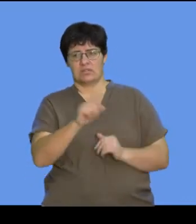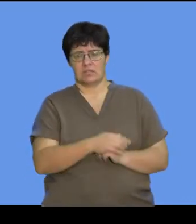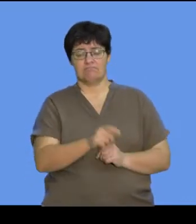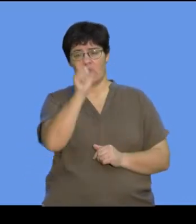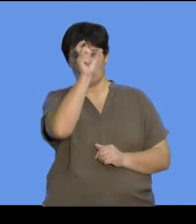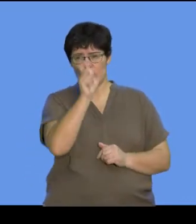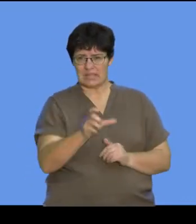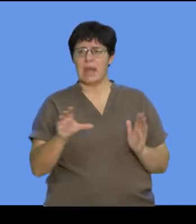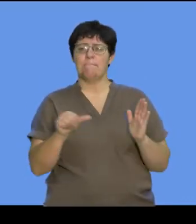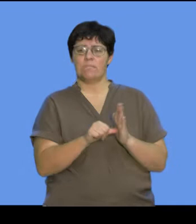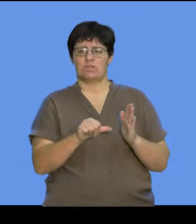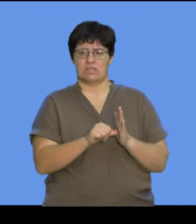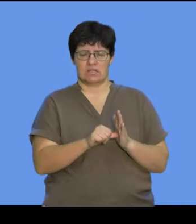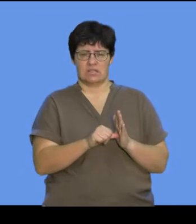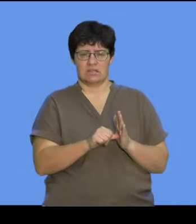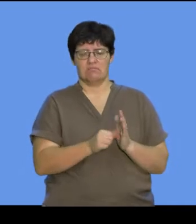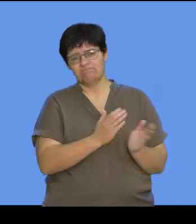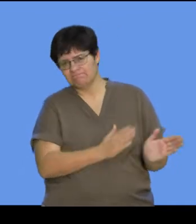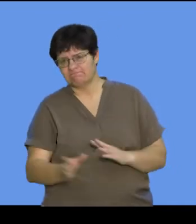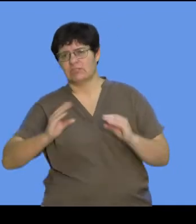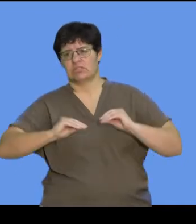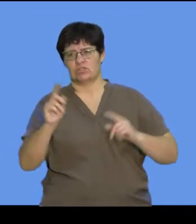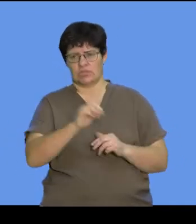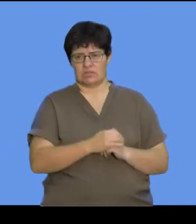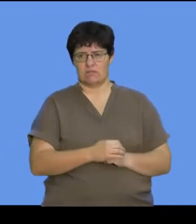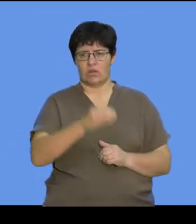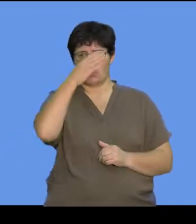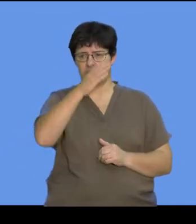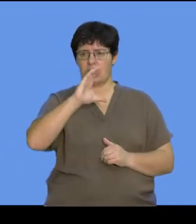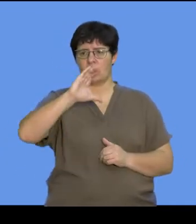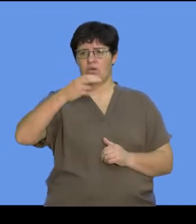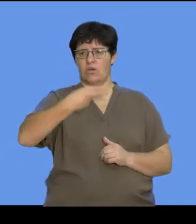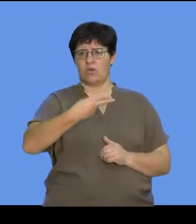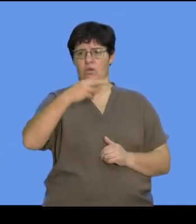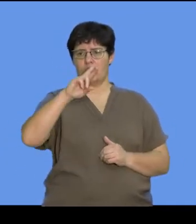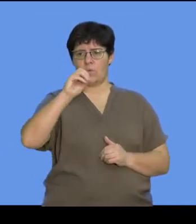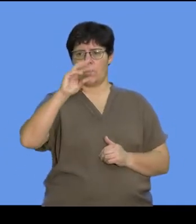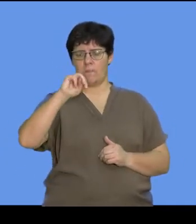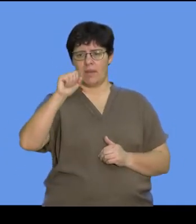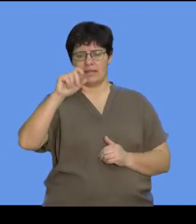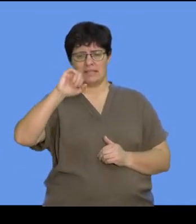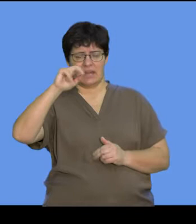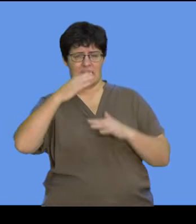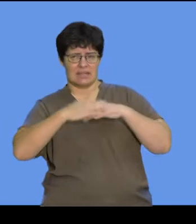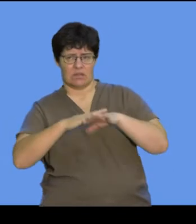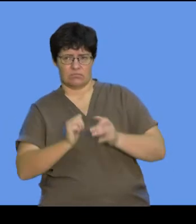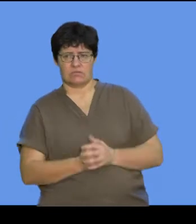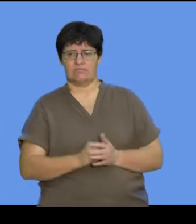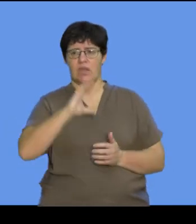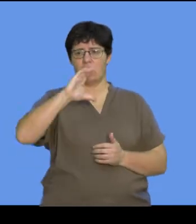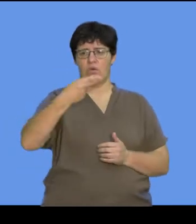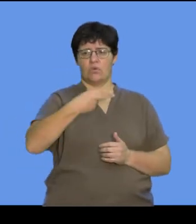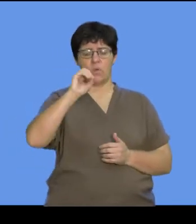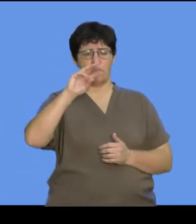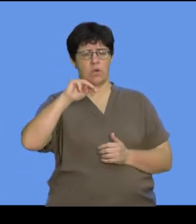words that are important that I would use through this lesson. So the concept of what chromatin network is. Chromosomes, we're going to unpack what